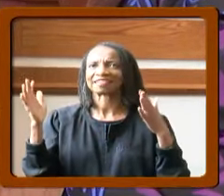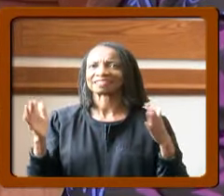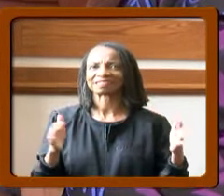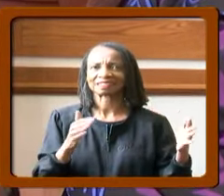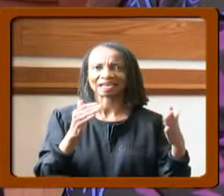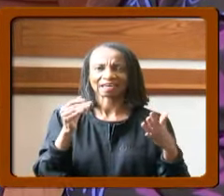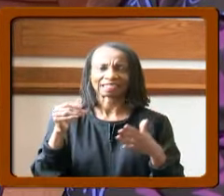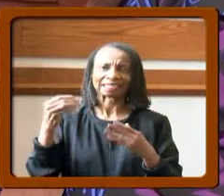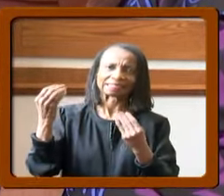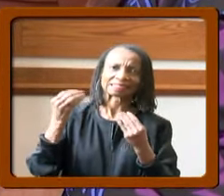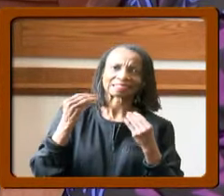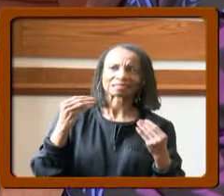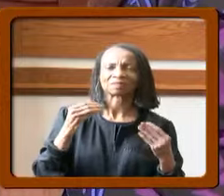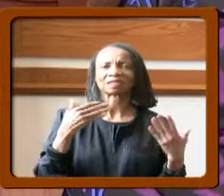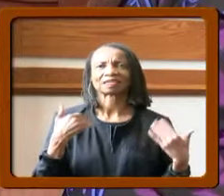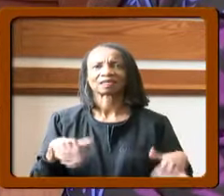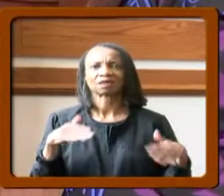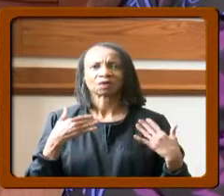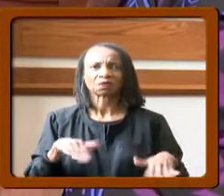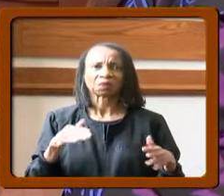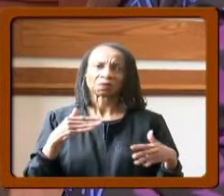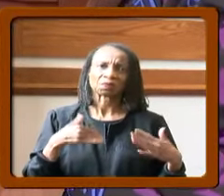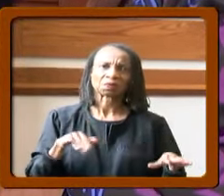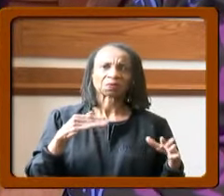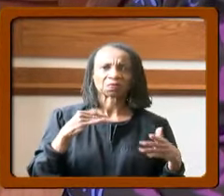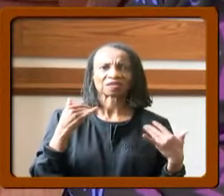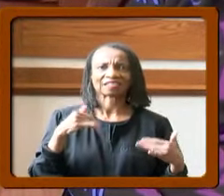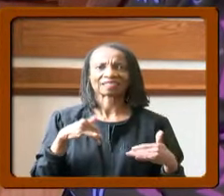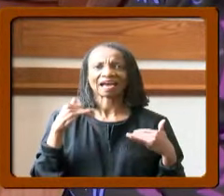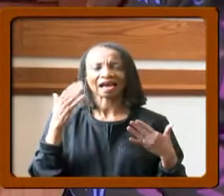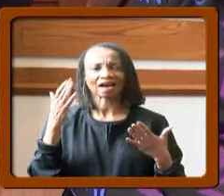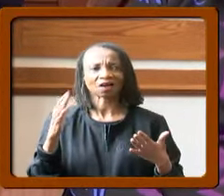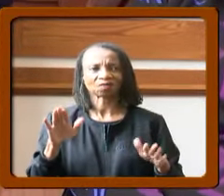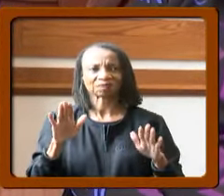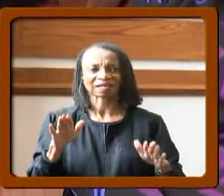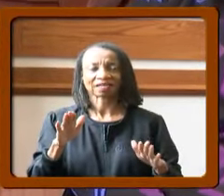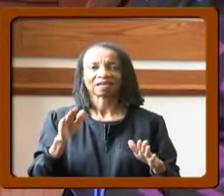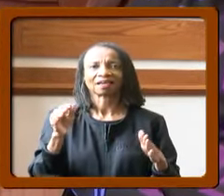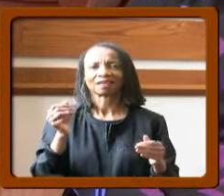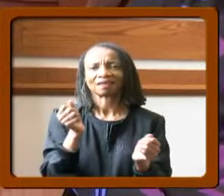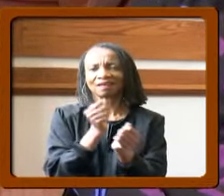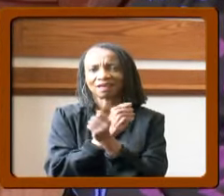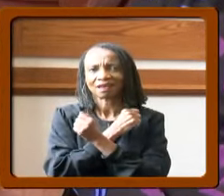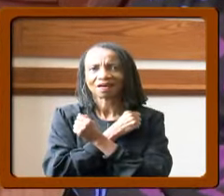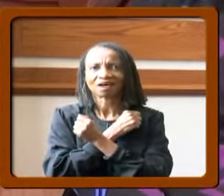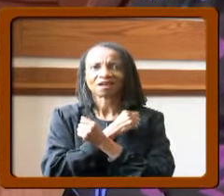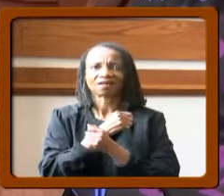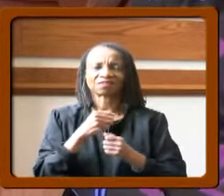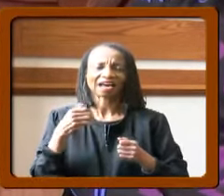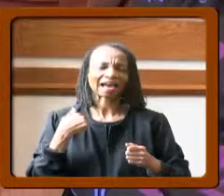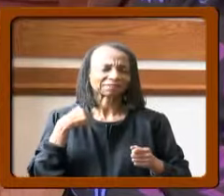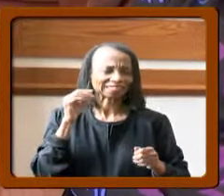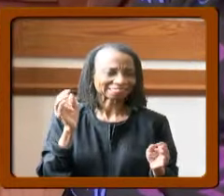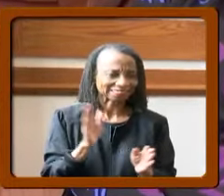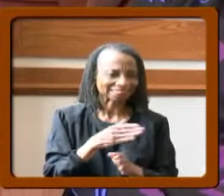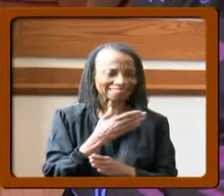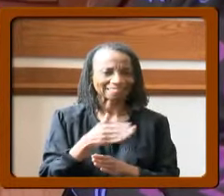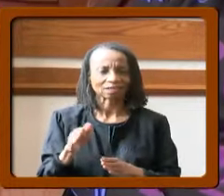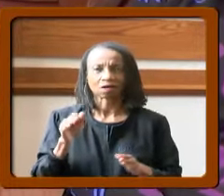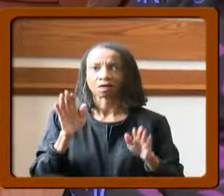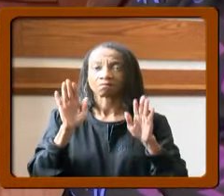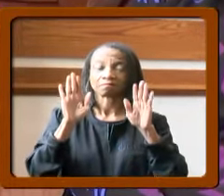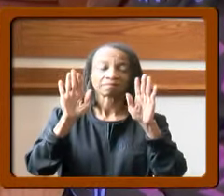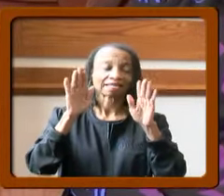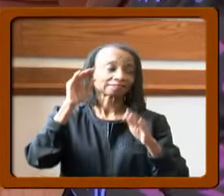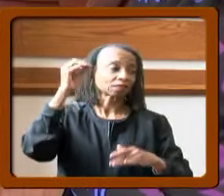flaming tongues above. Praise the mount I'm fixed upon, the mount of thy redeeming love. I have to sing about it. Amazing